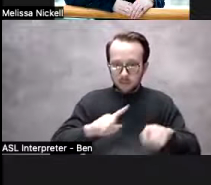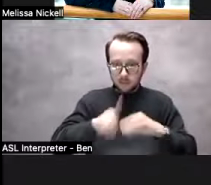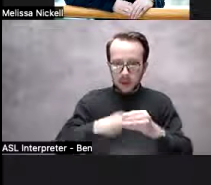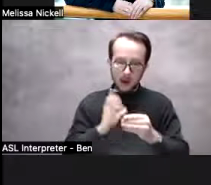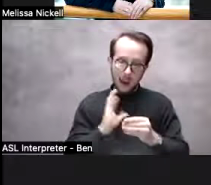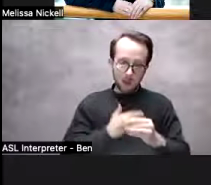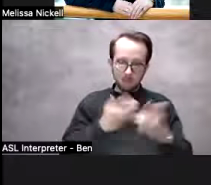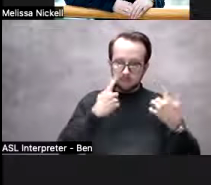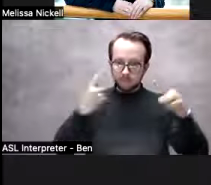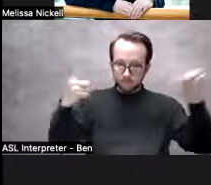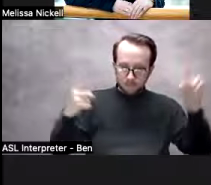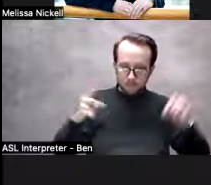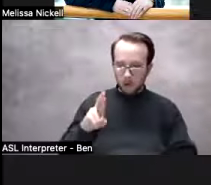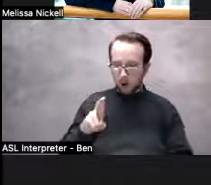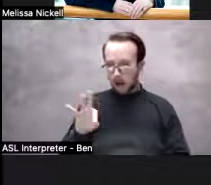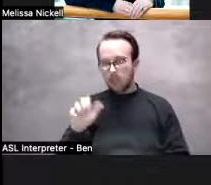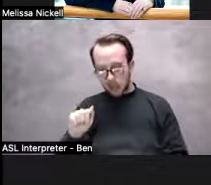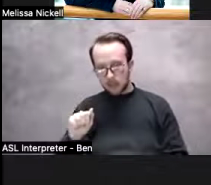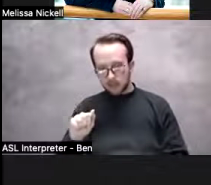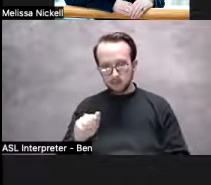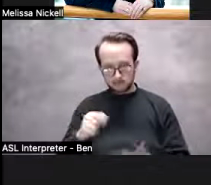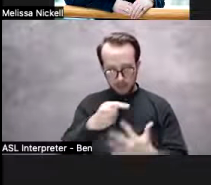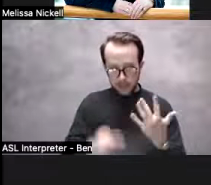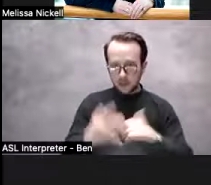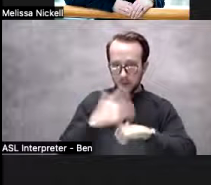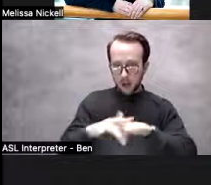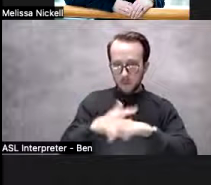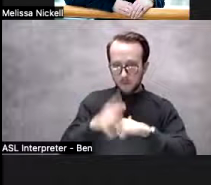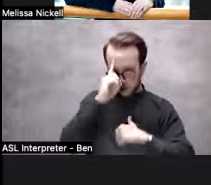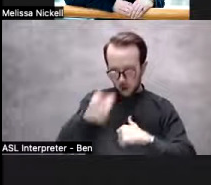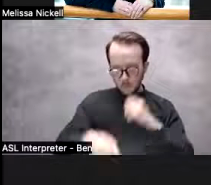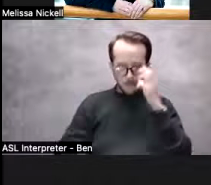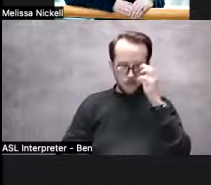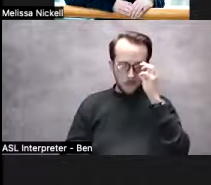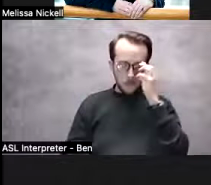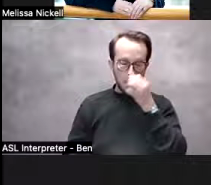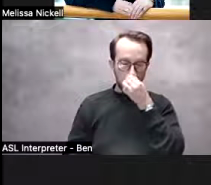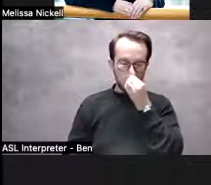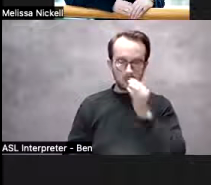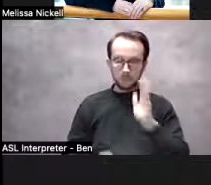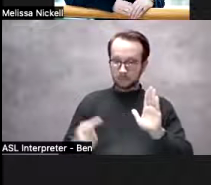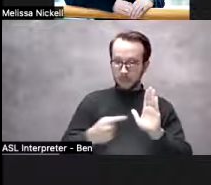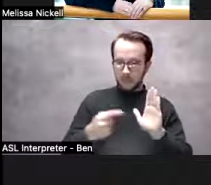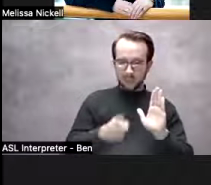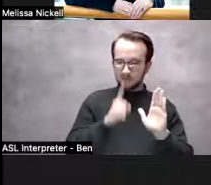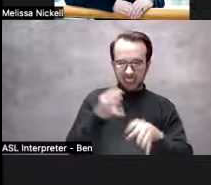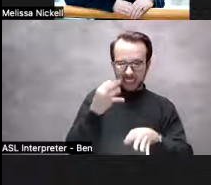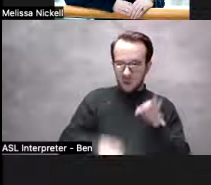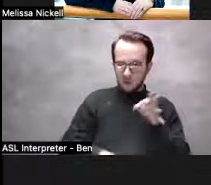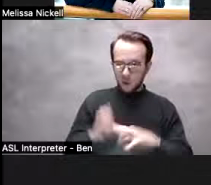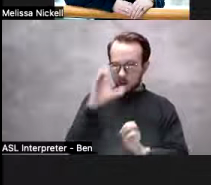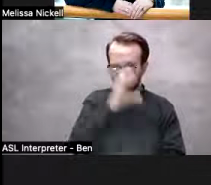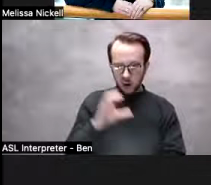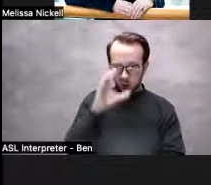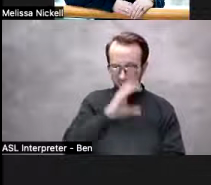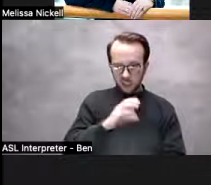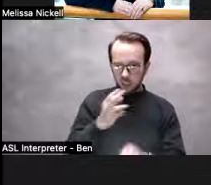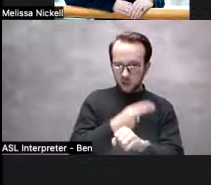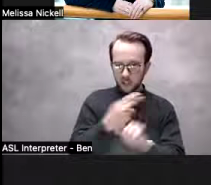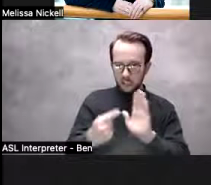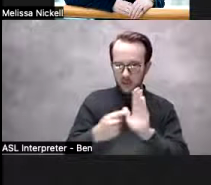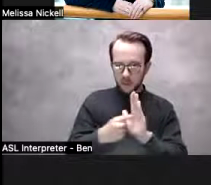and RFAs that are available. Now, with this, I just did a simple search just to use as an example here, and the